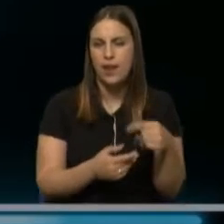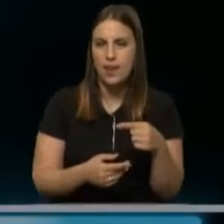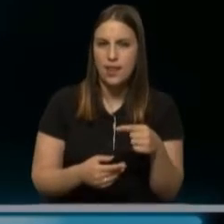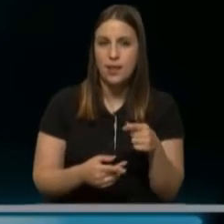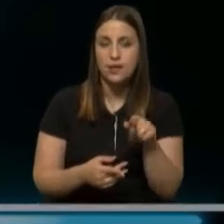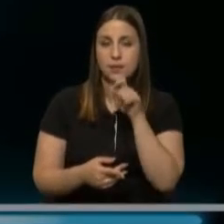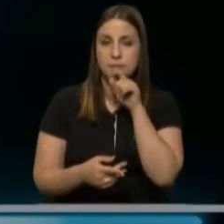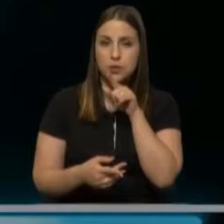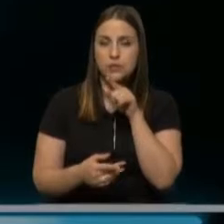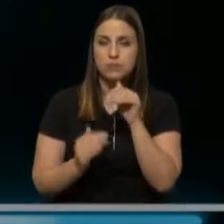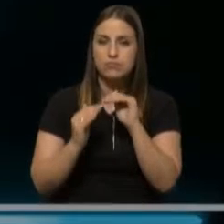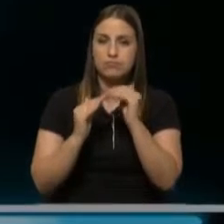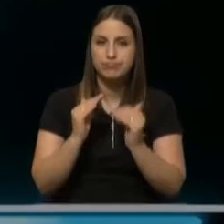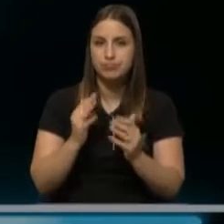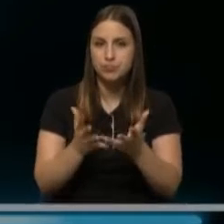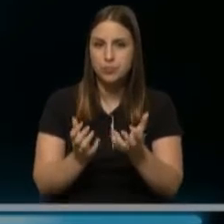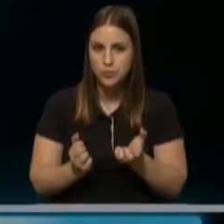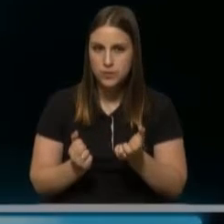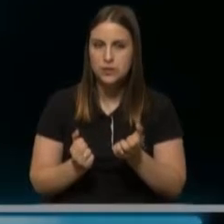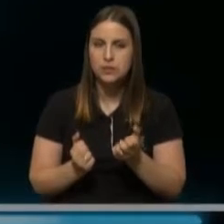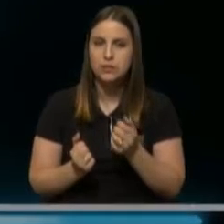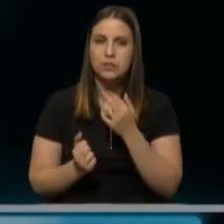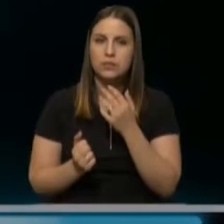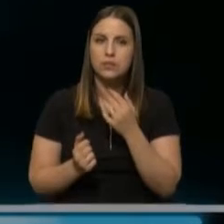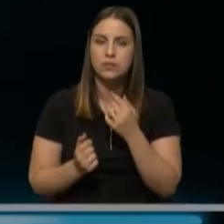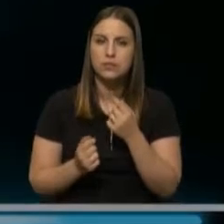save up to 30% of the site power consumption.